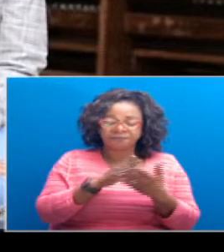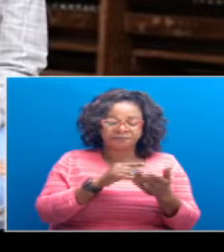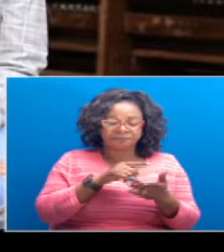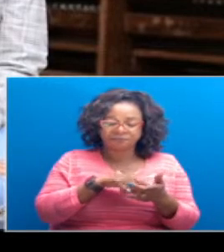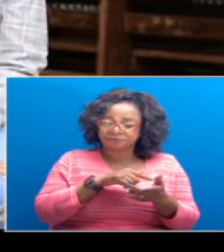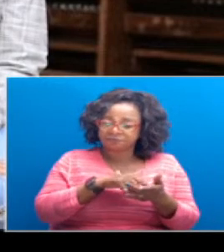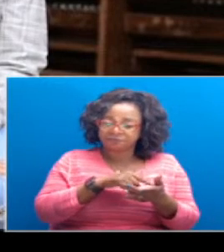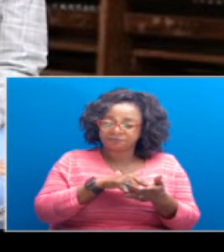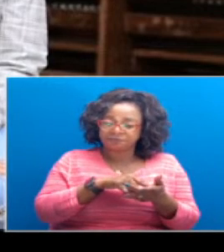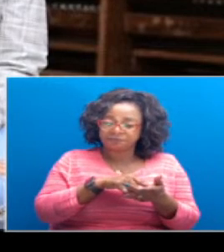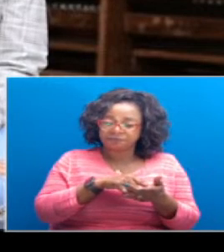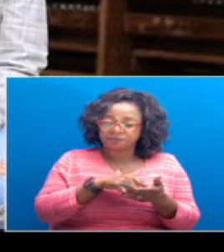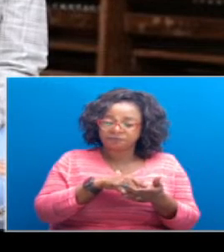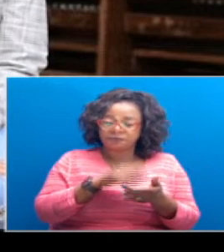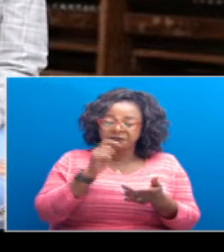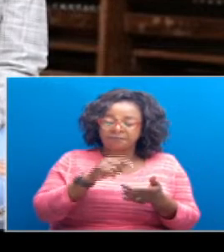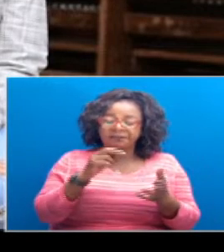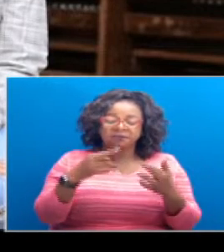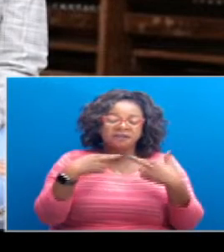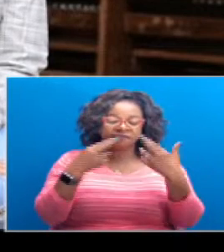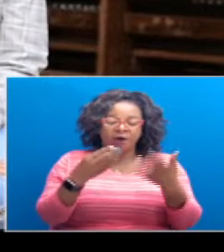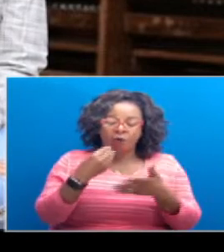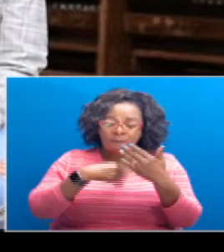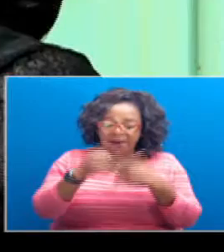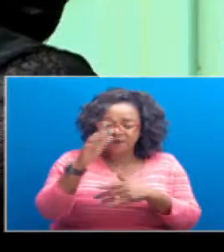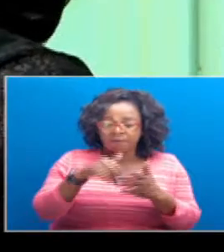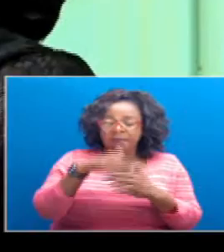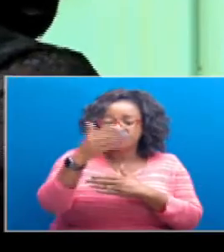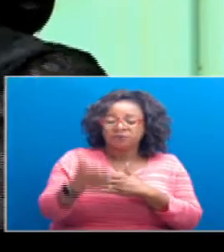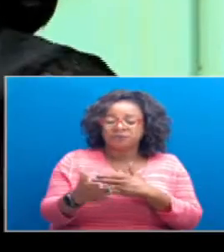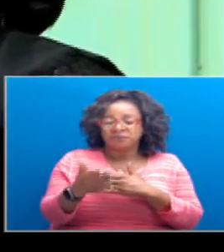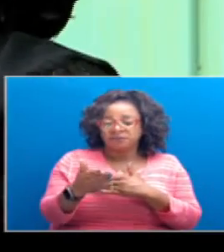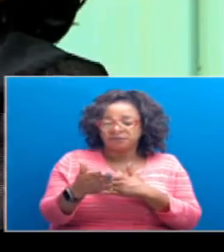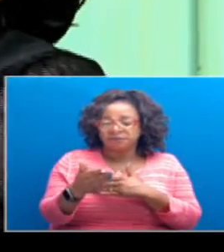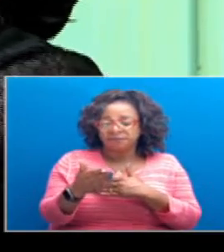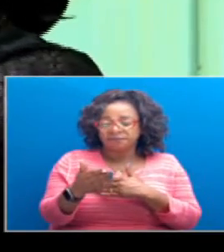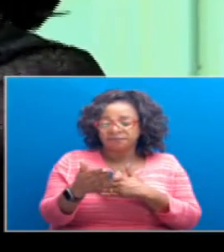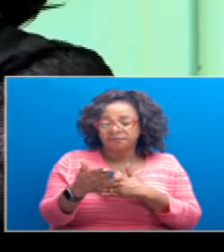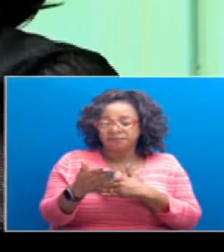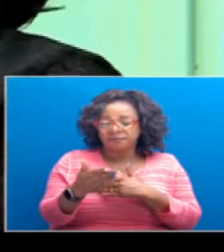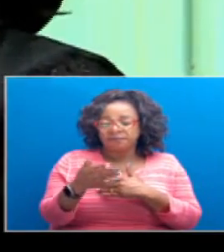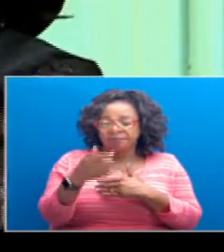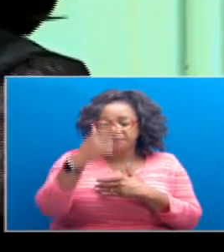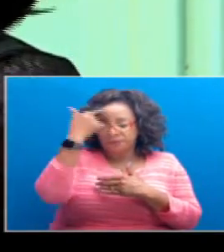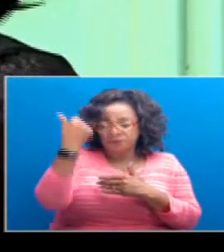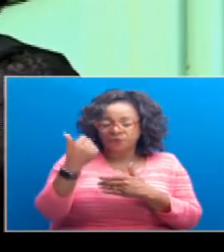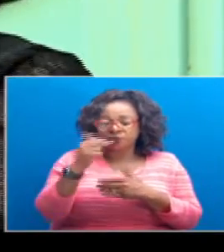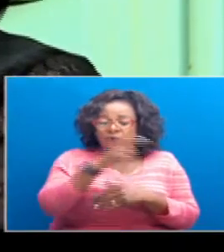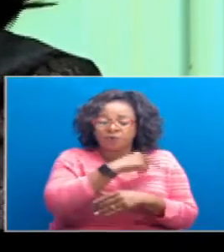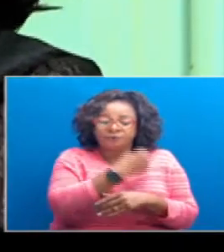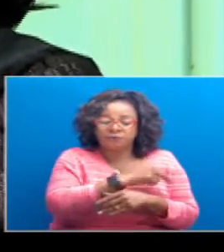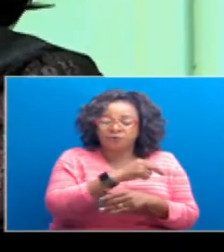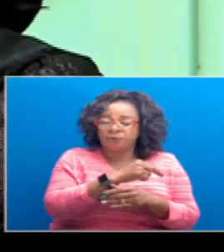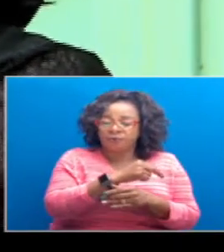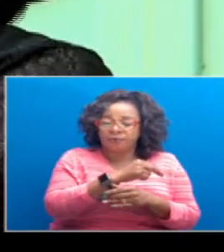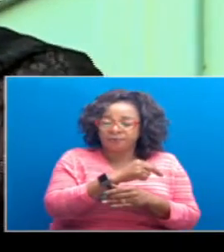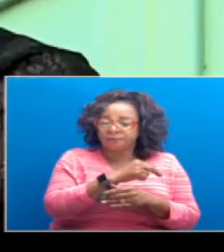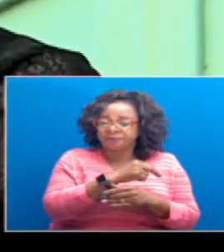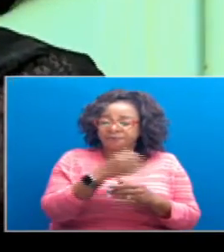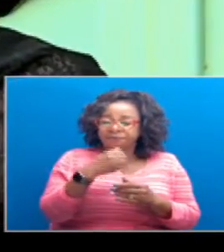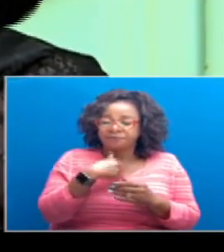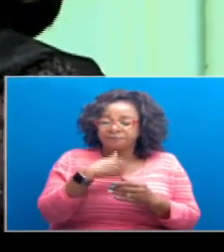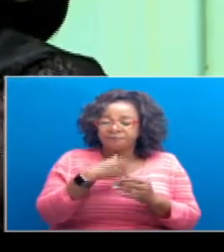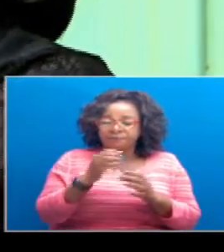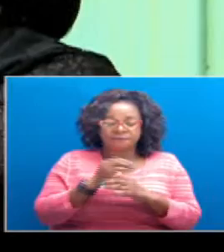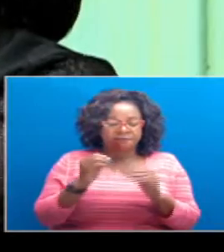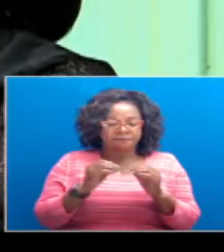may actually have to purchase from outside, since the hospitals have to work around the budgets